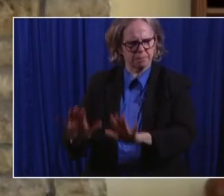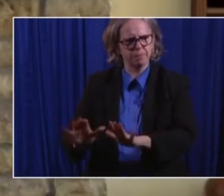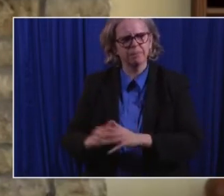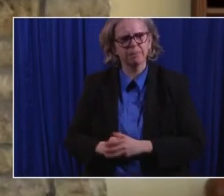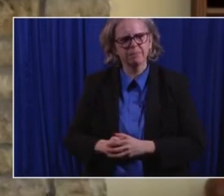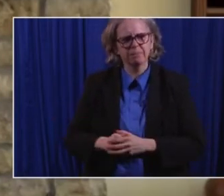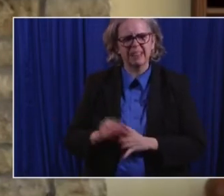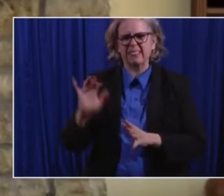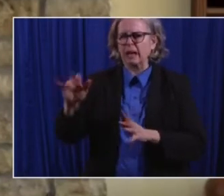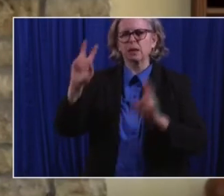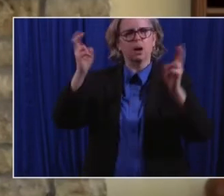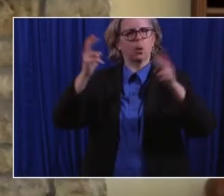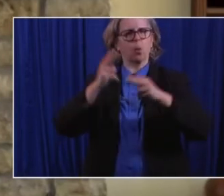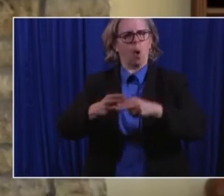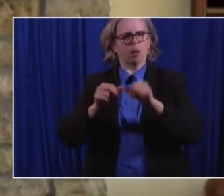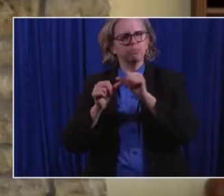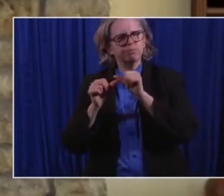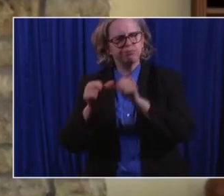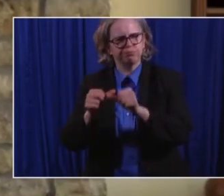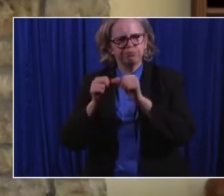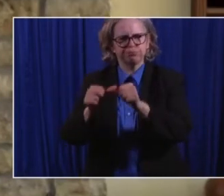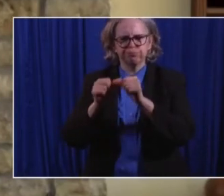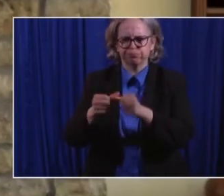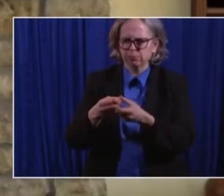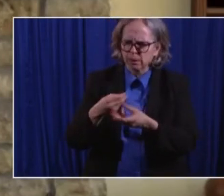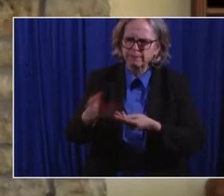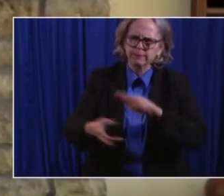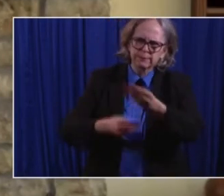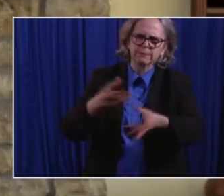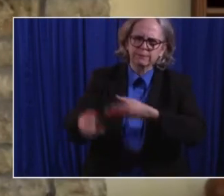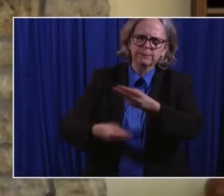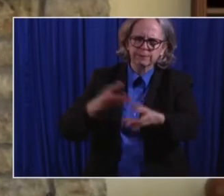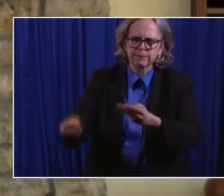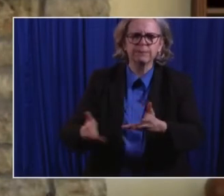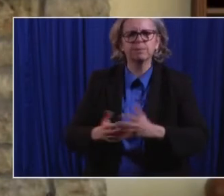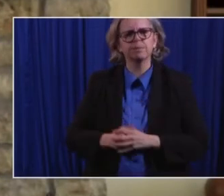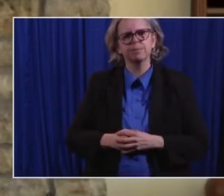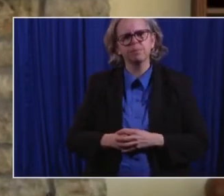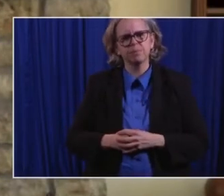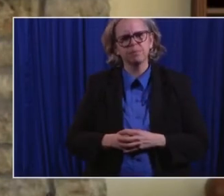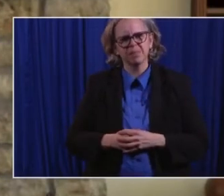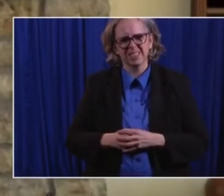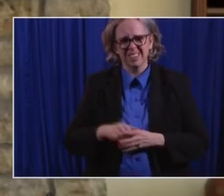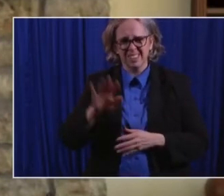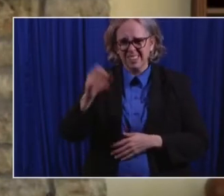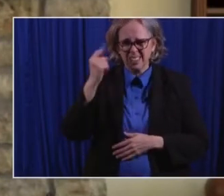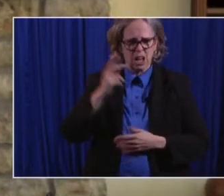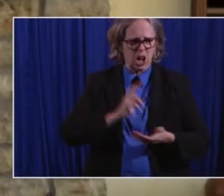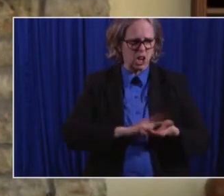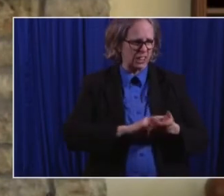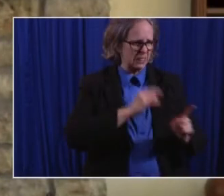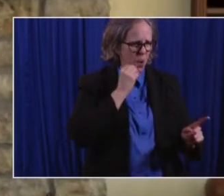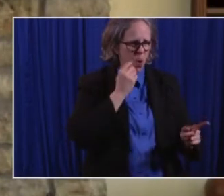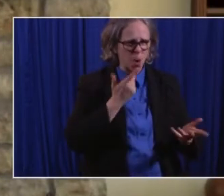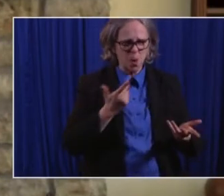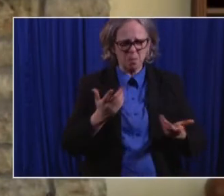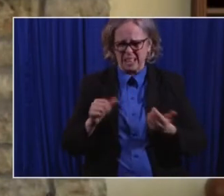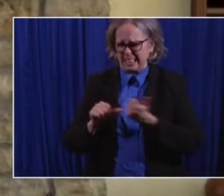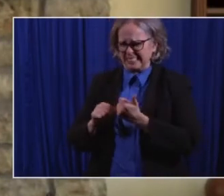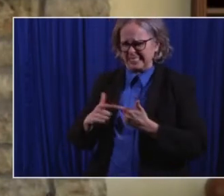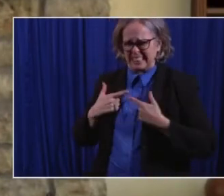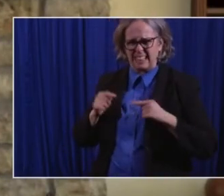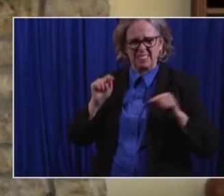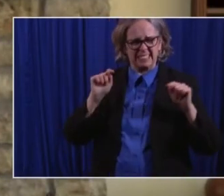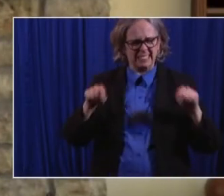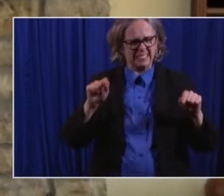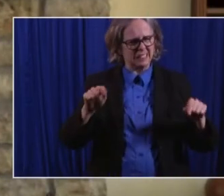flow of this coming into the nursing home. So we just would encourage the nursing homes to really work on the education side. And